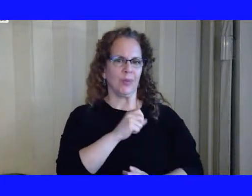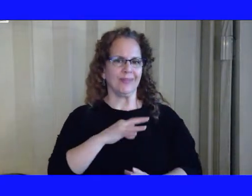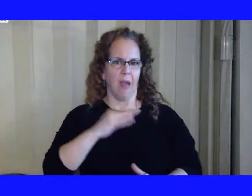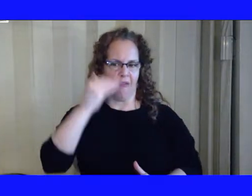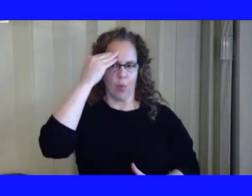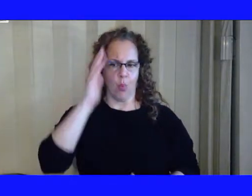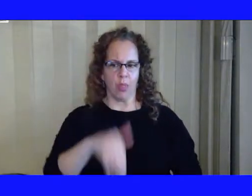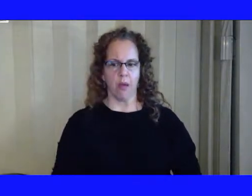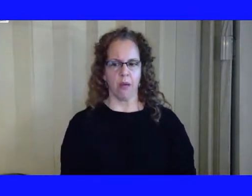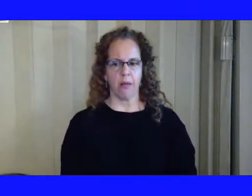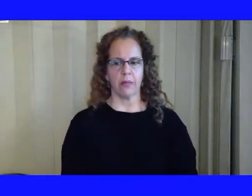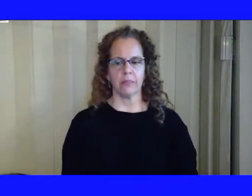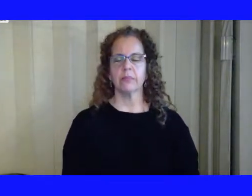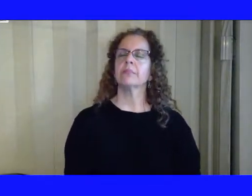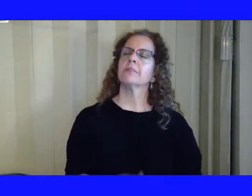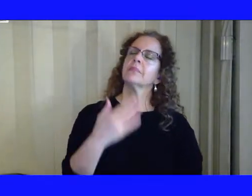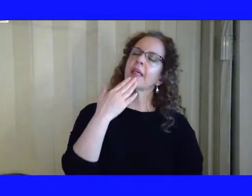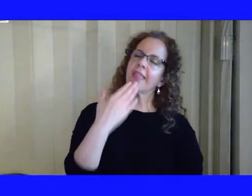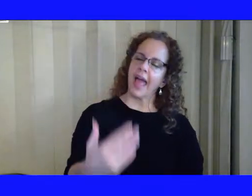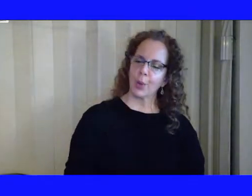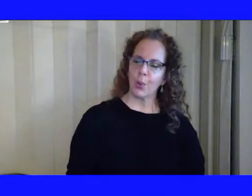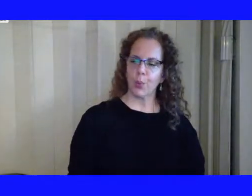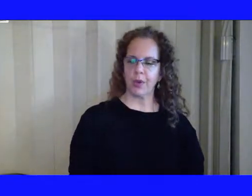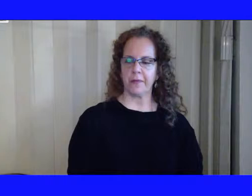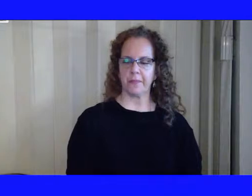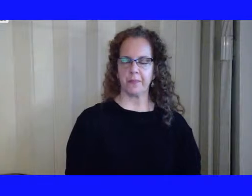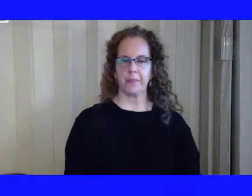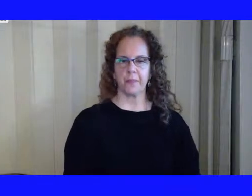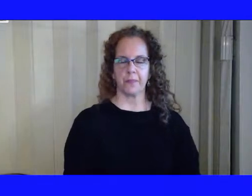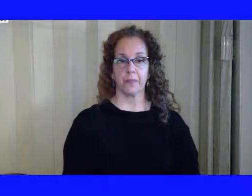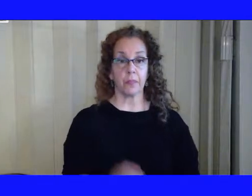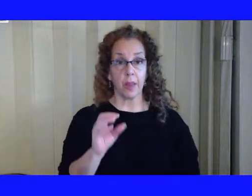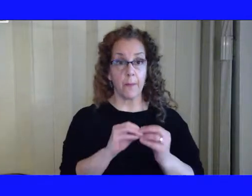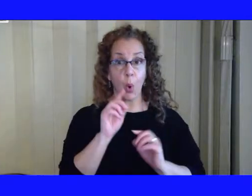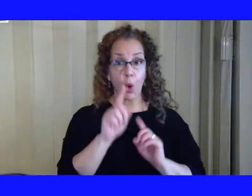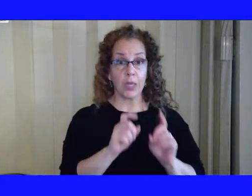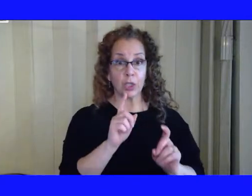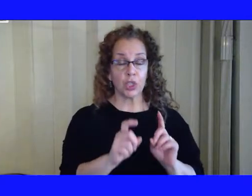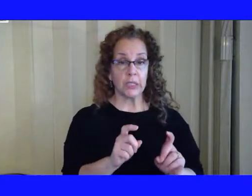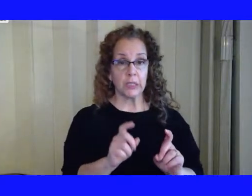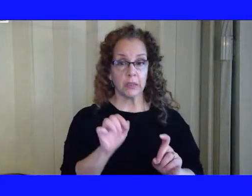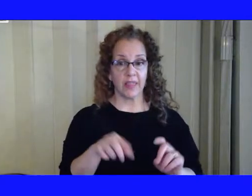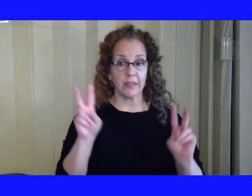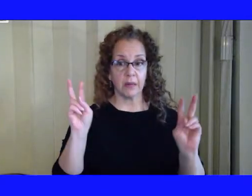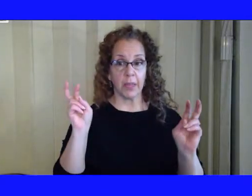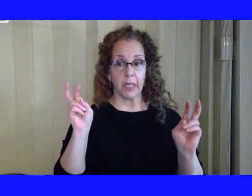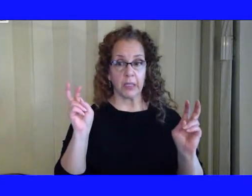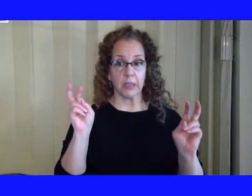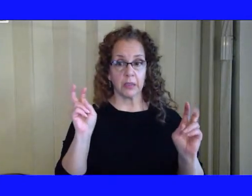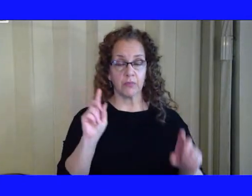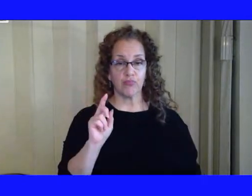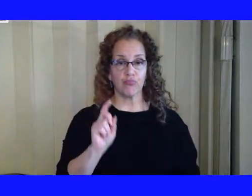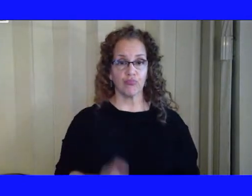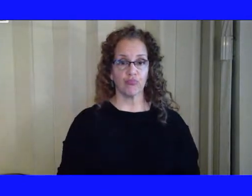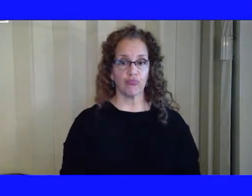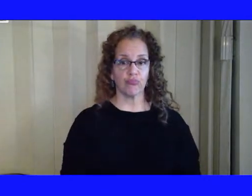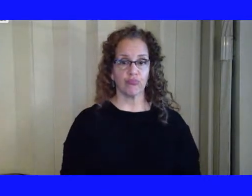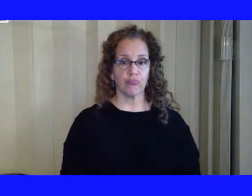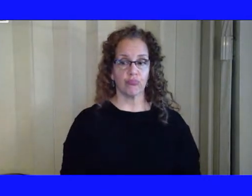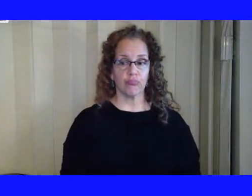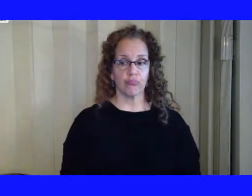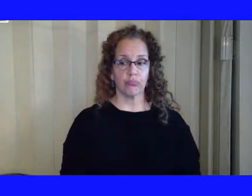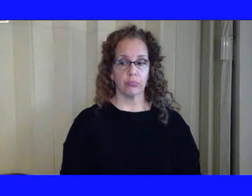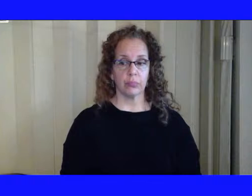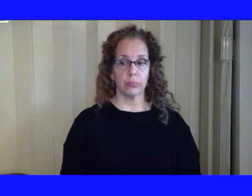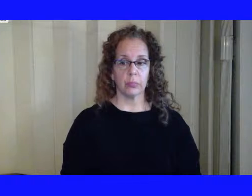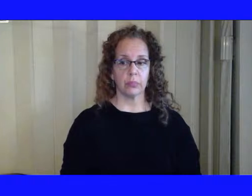I'm not sure specifically. I always have lots of questions, but